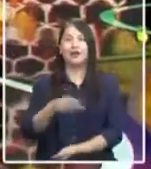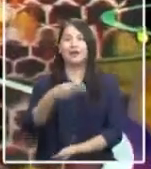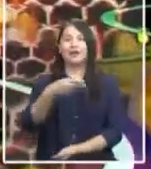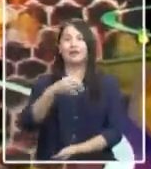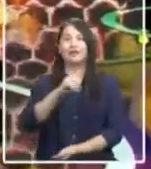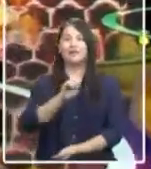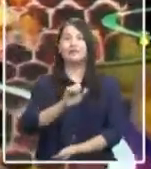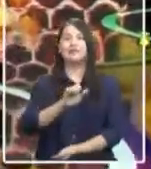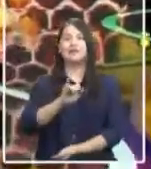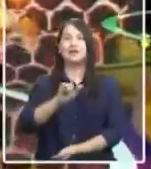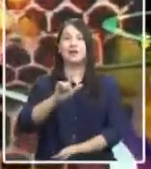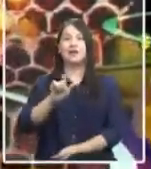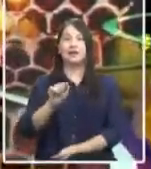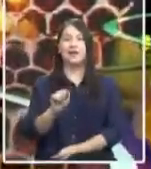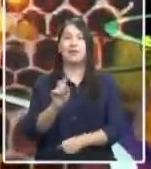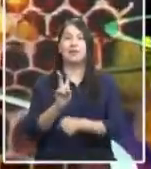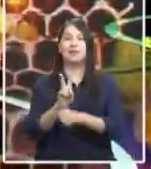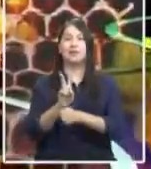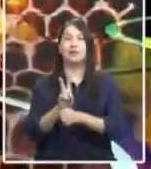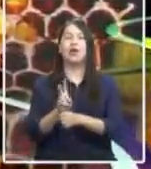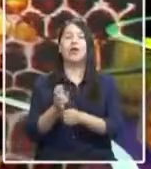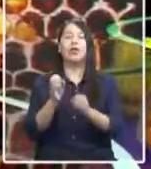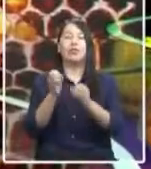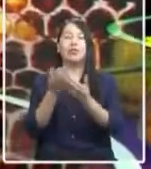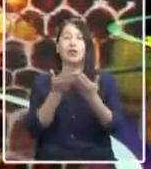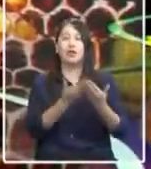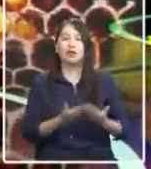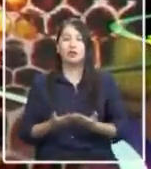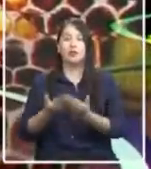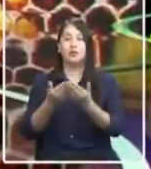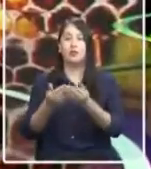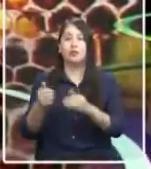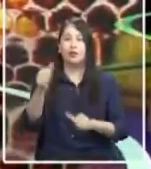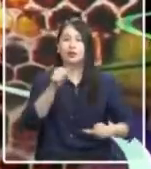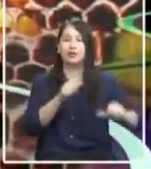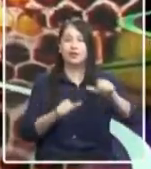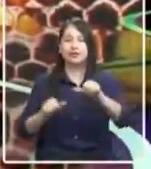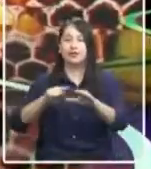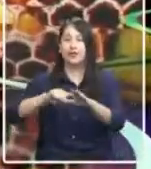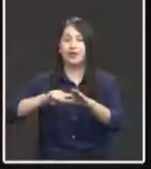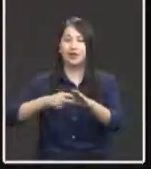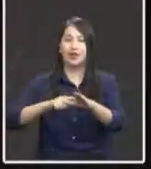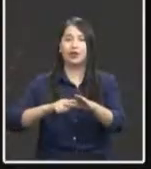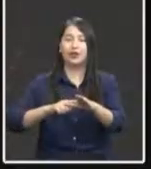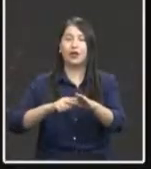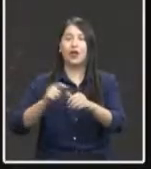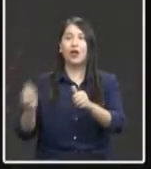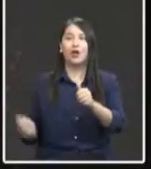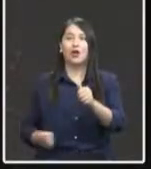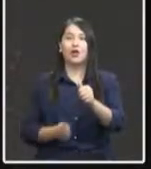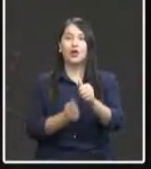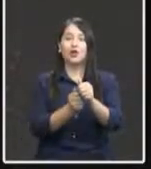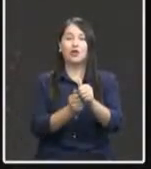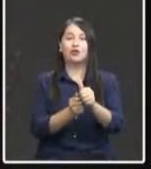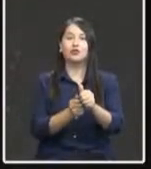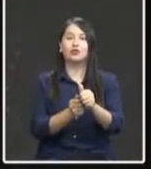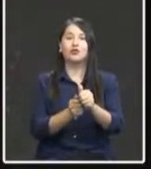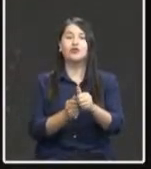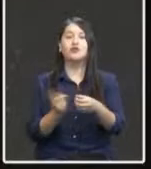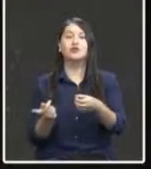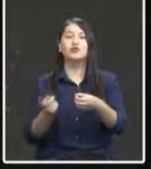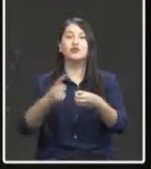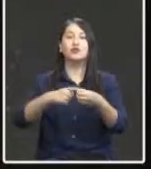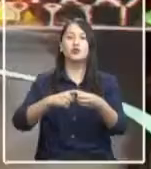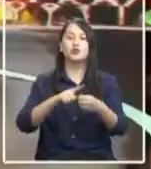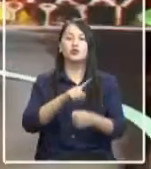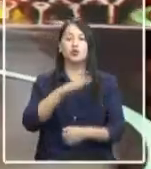Yazanov, profesora de Estudios de Ciencia y Tecnología de la Harvard Kennedy School con socios no comunes. Sheila, are you